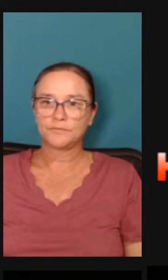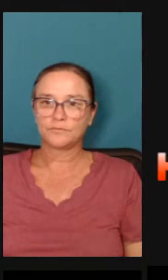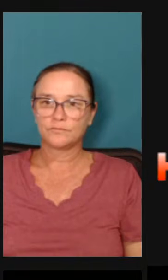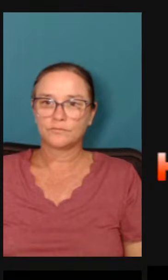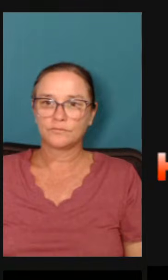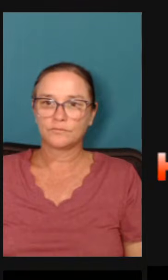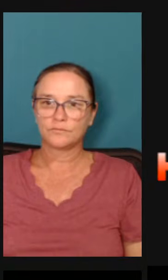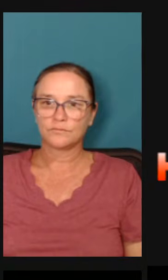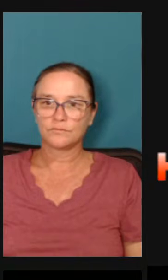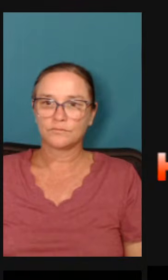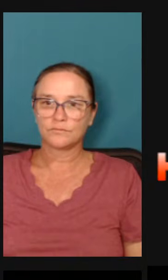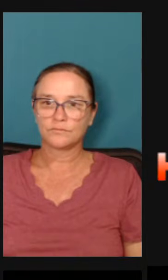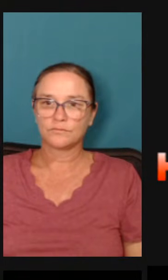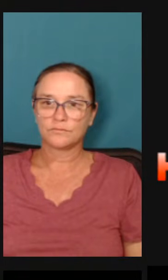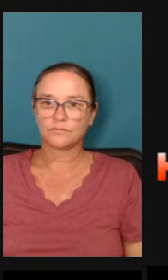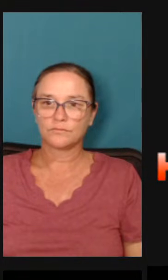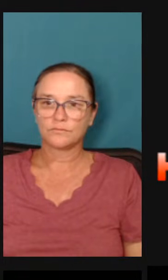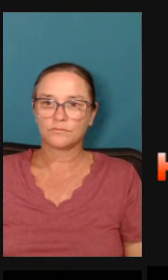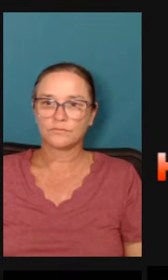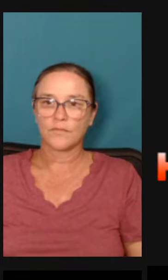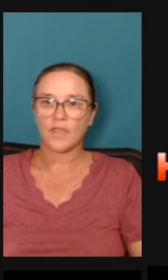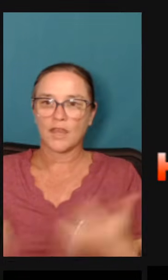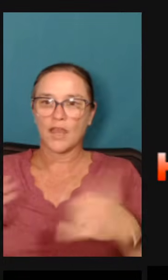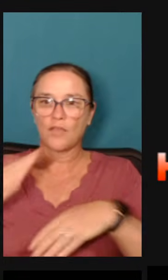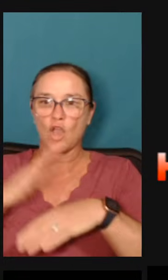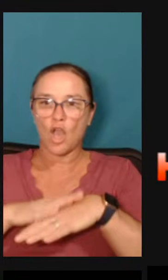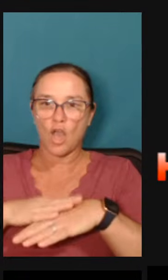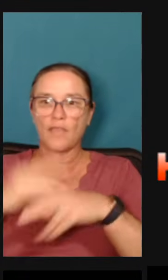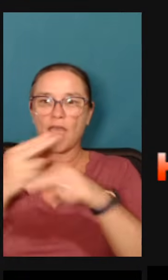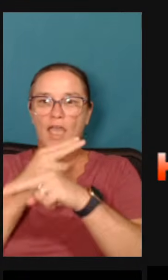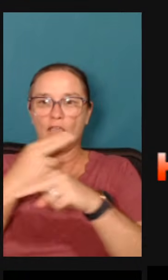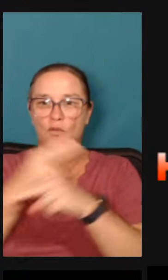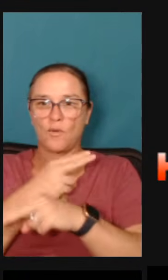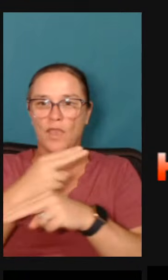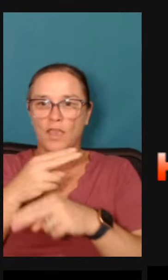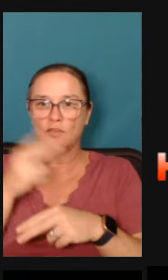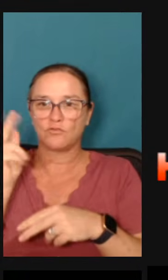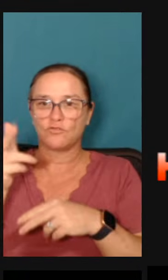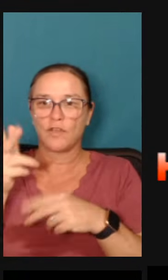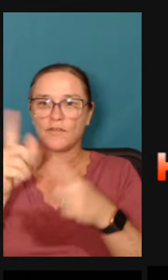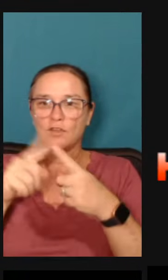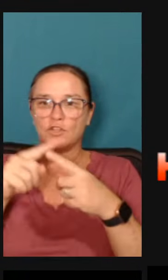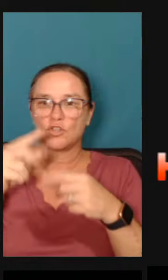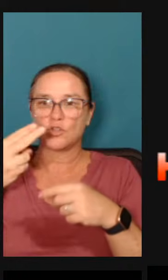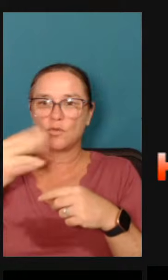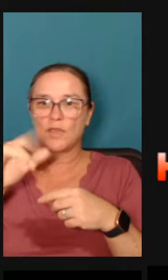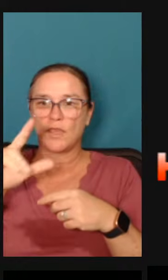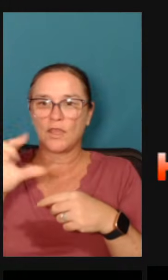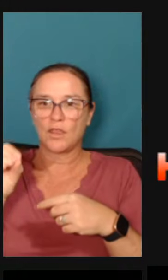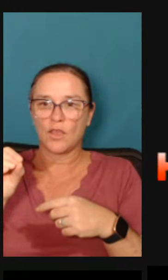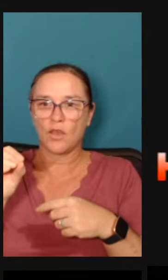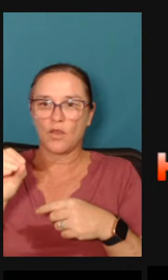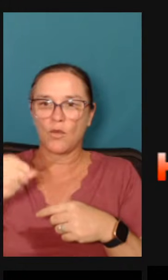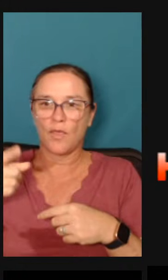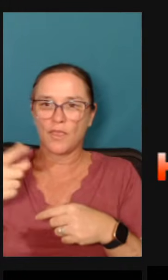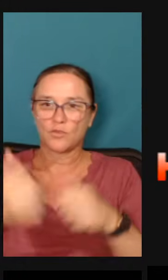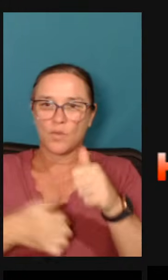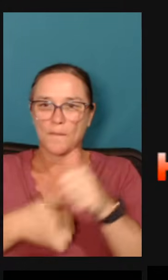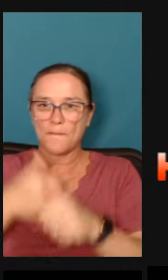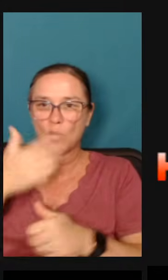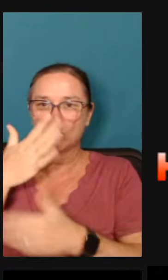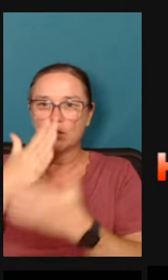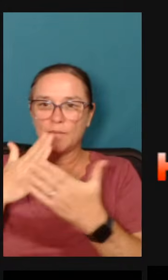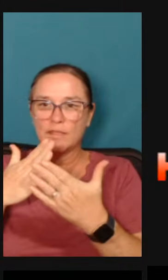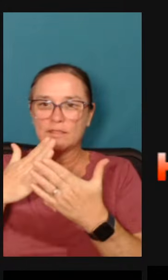And then they turned out and went down Highway 11 back towards Hilo. And this is where most of the pieces were coming down. You can just see